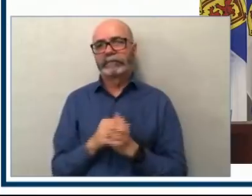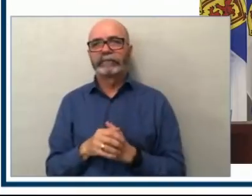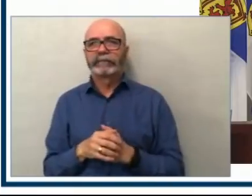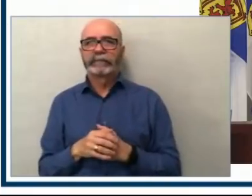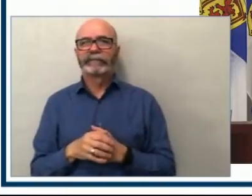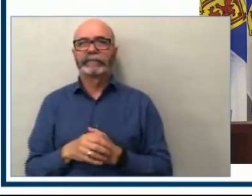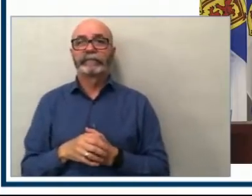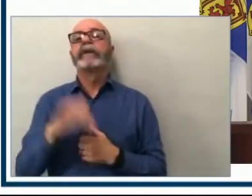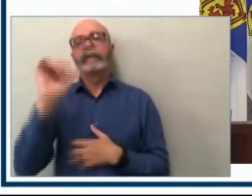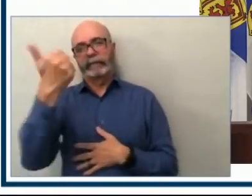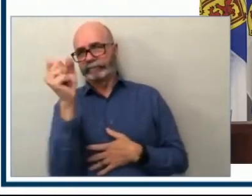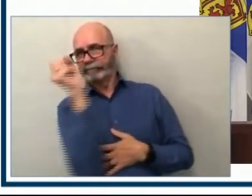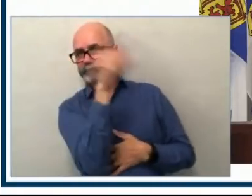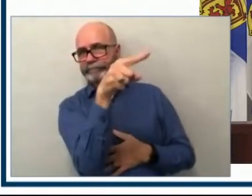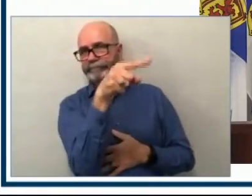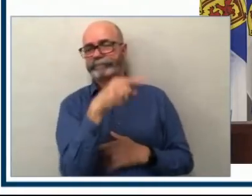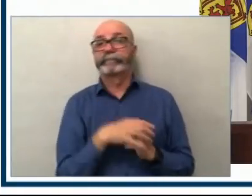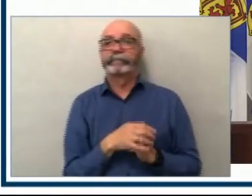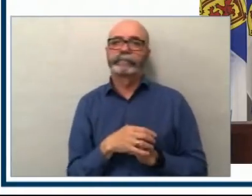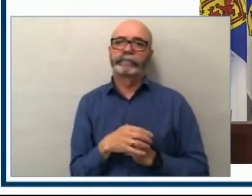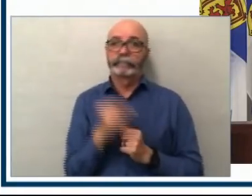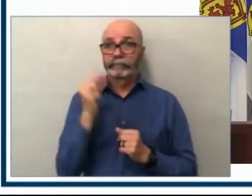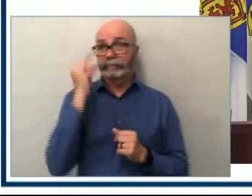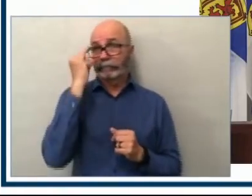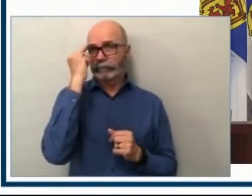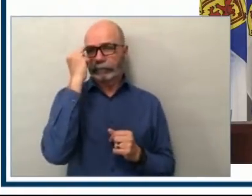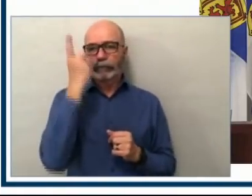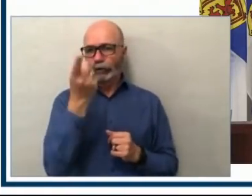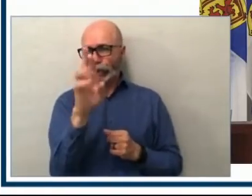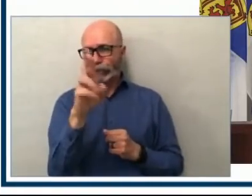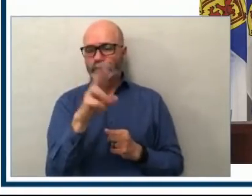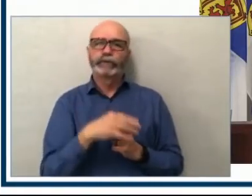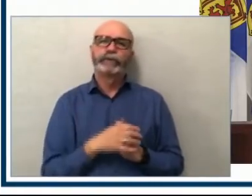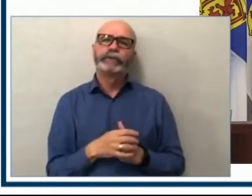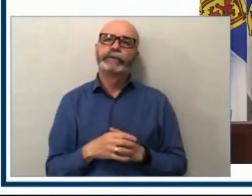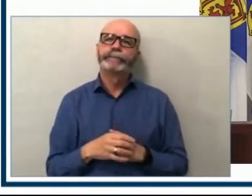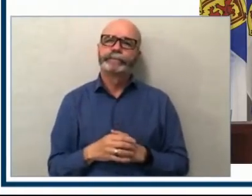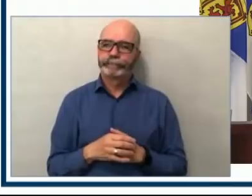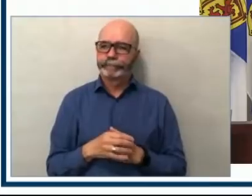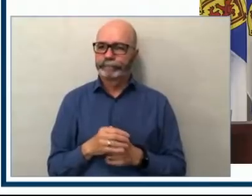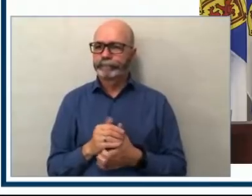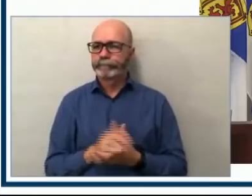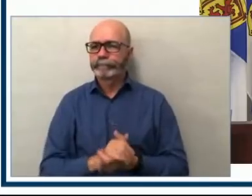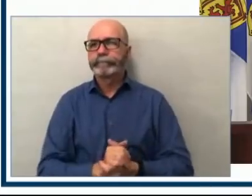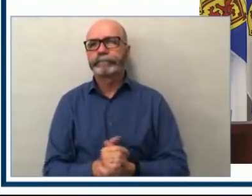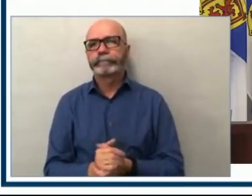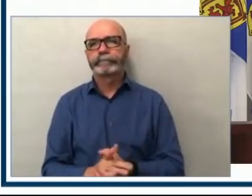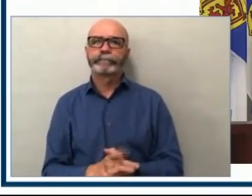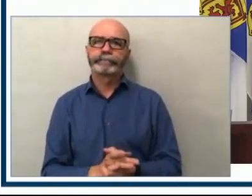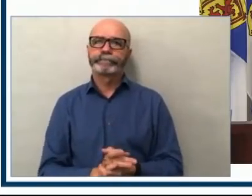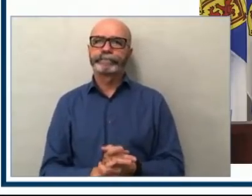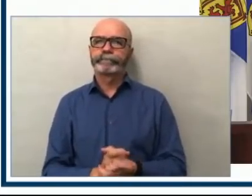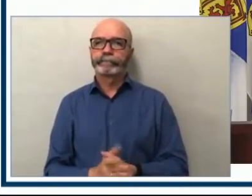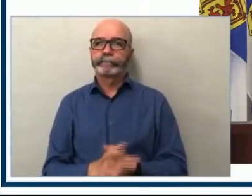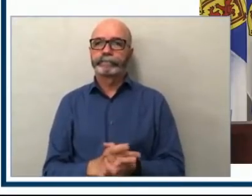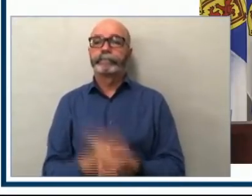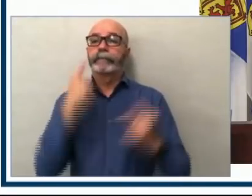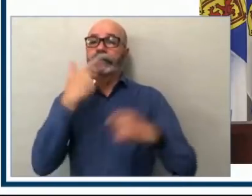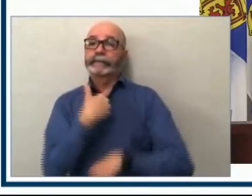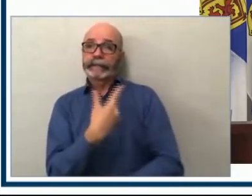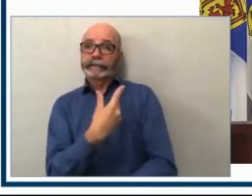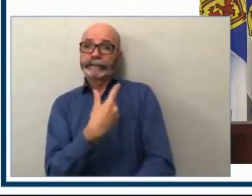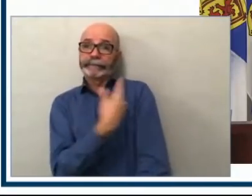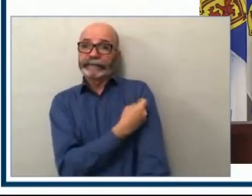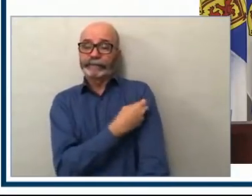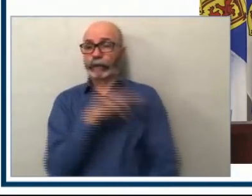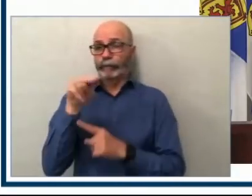Thank you. My next question is for Dr. Strang. You mentioned our approach to vaccine in Nova Scotia is continuing to